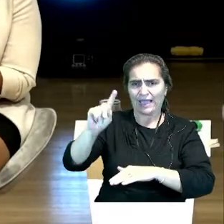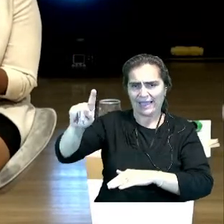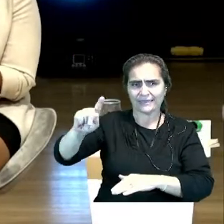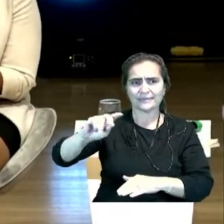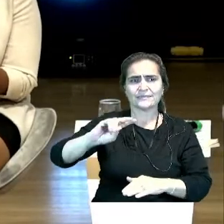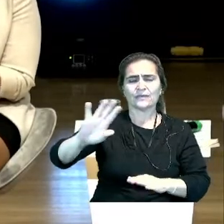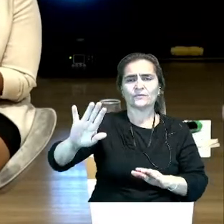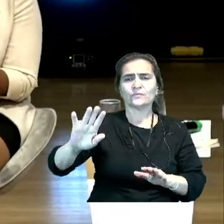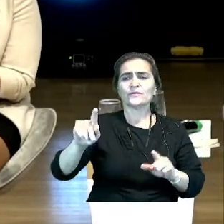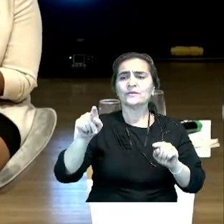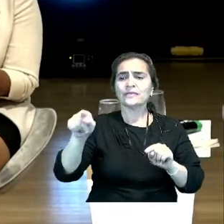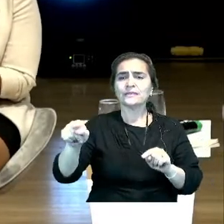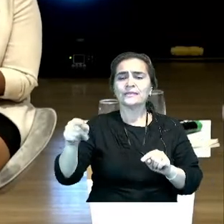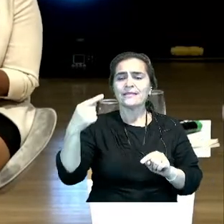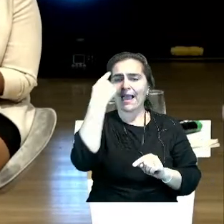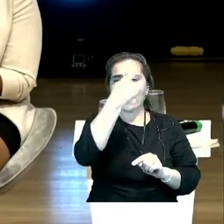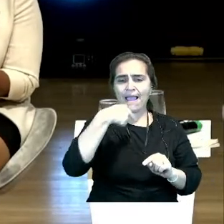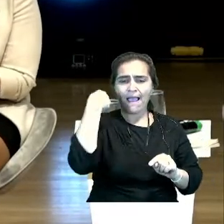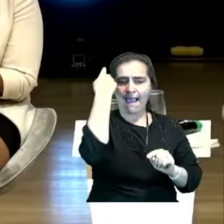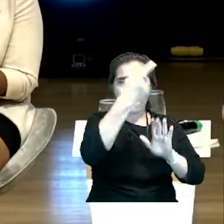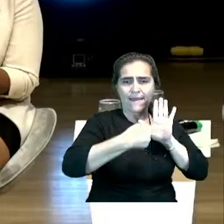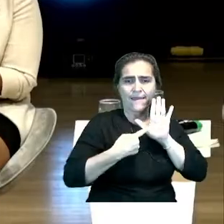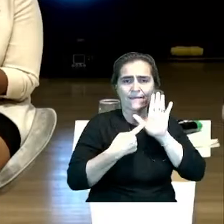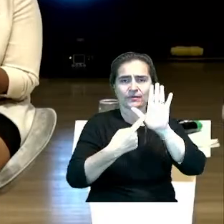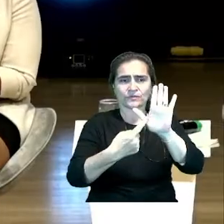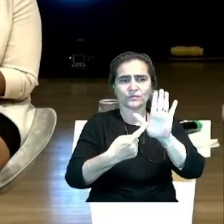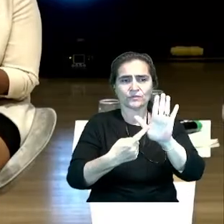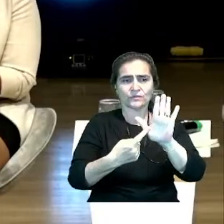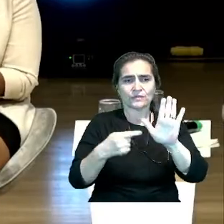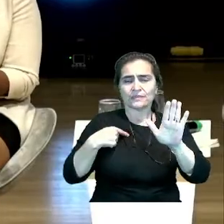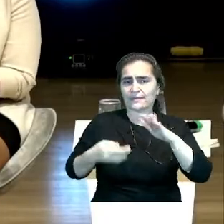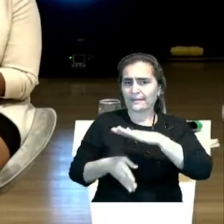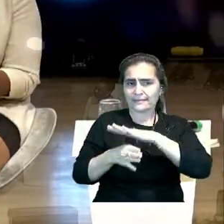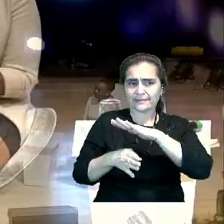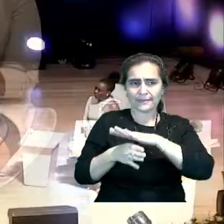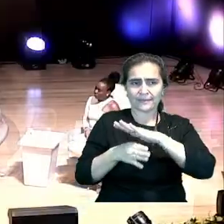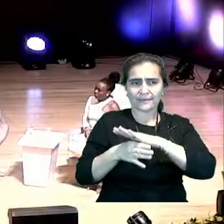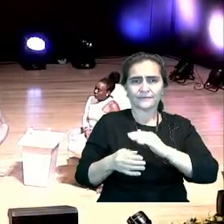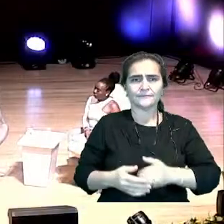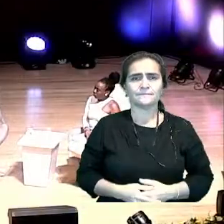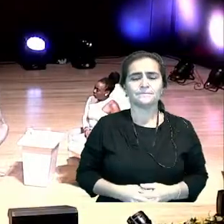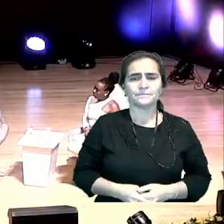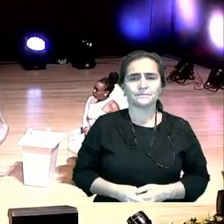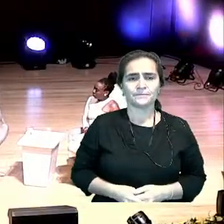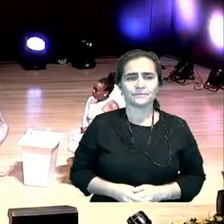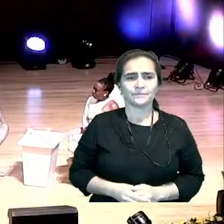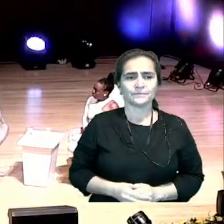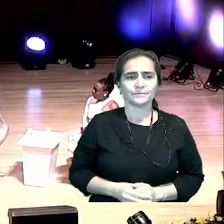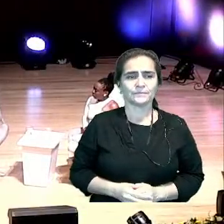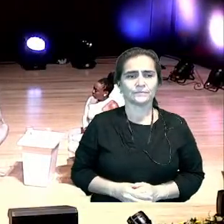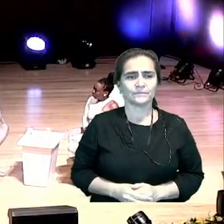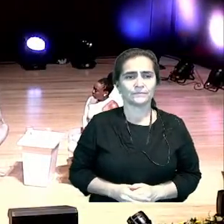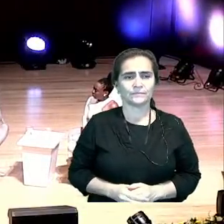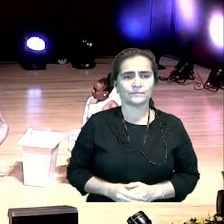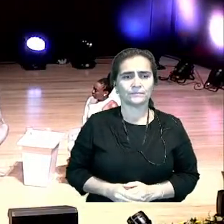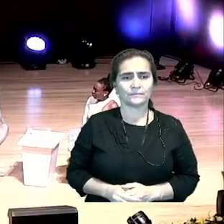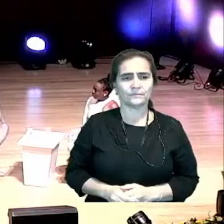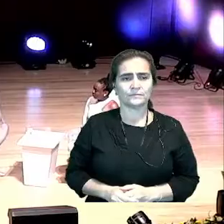she represents us. She is our face, and she has to continue to be so.